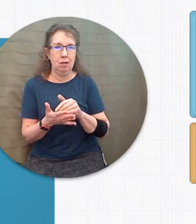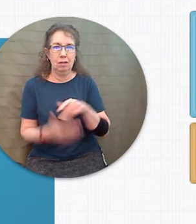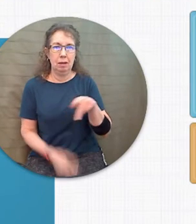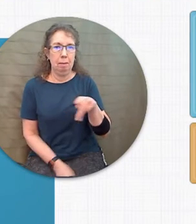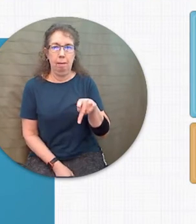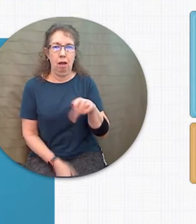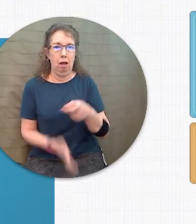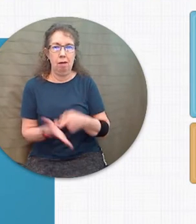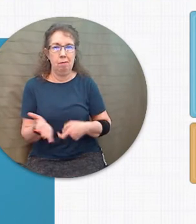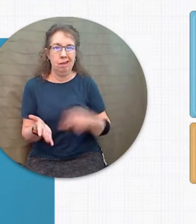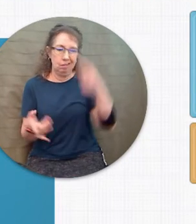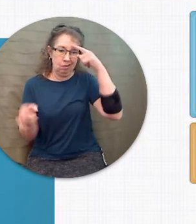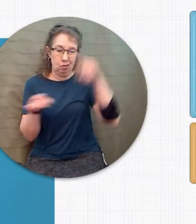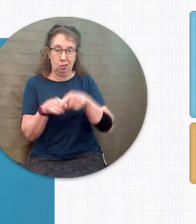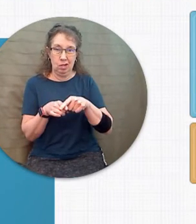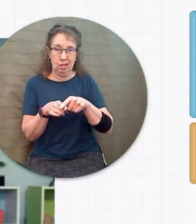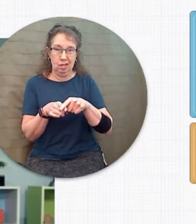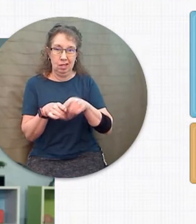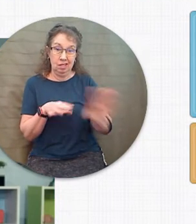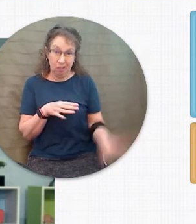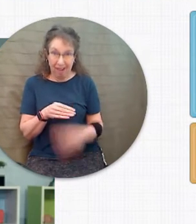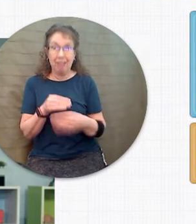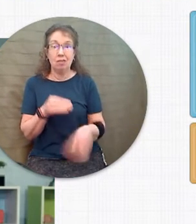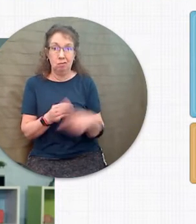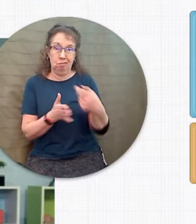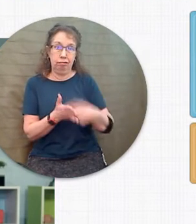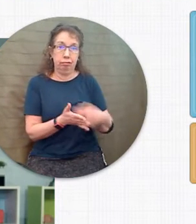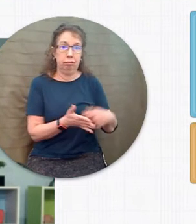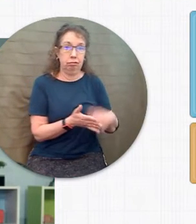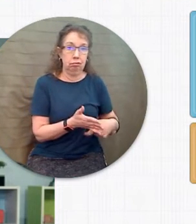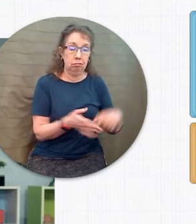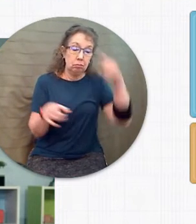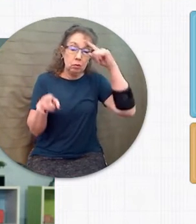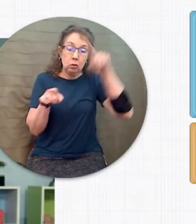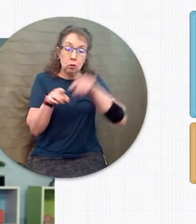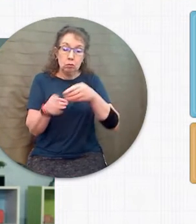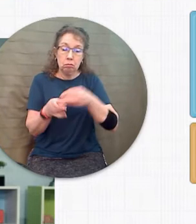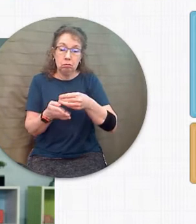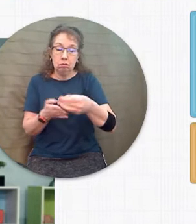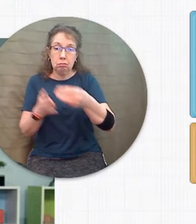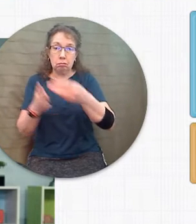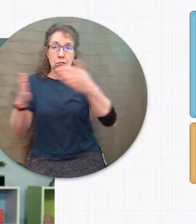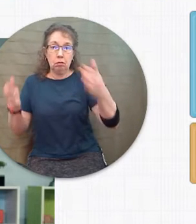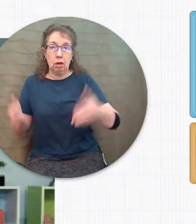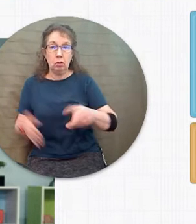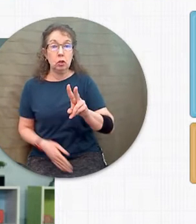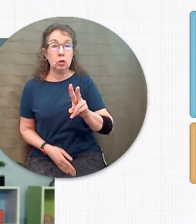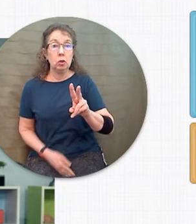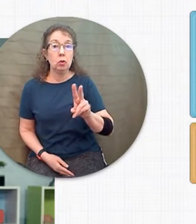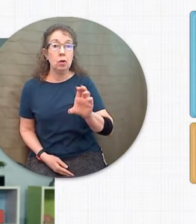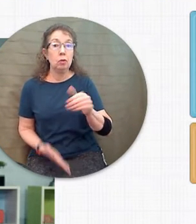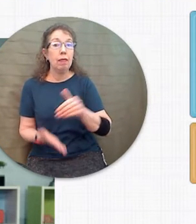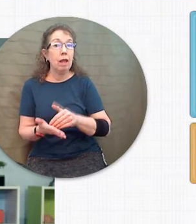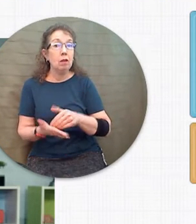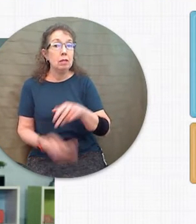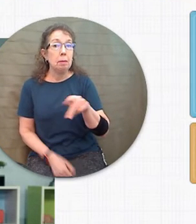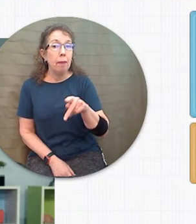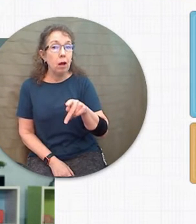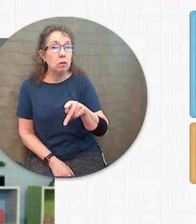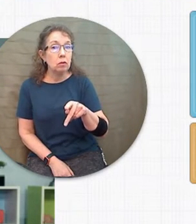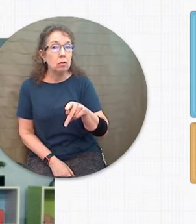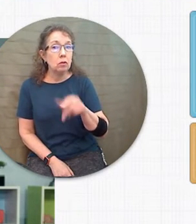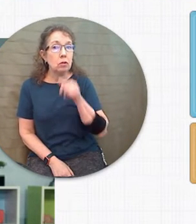£200,000 price agreed upon. They're extra. So like when you agree to buy the house at £200,000, you don't really assume that, oh,